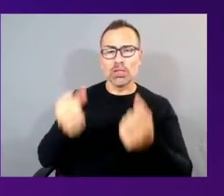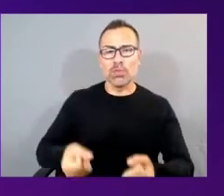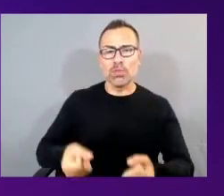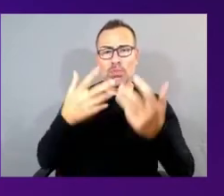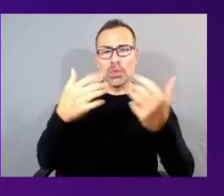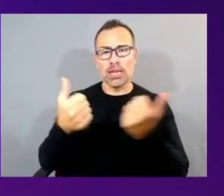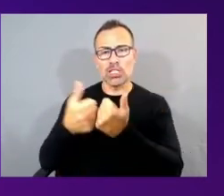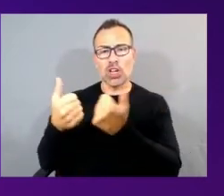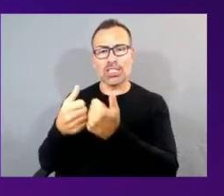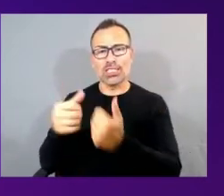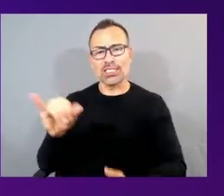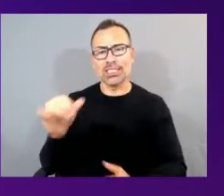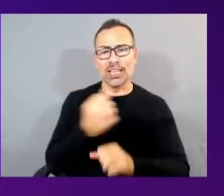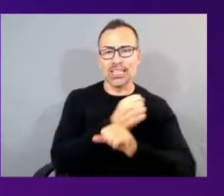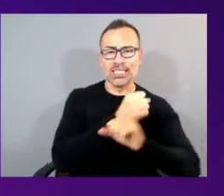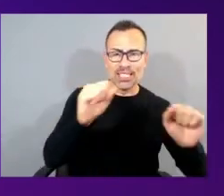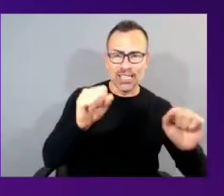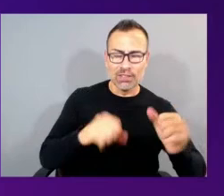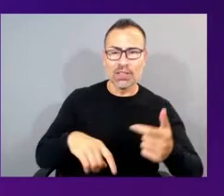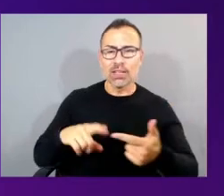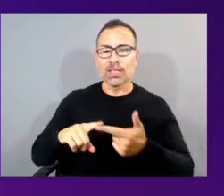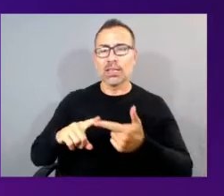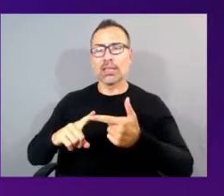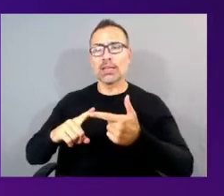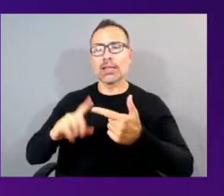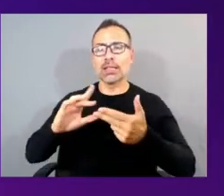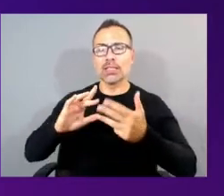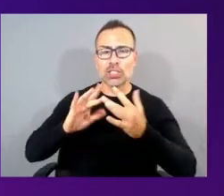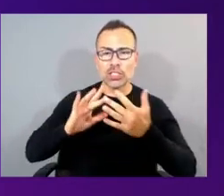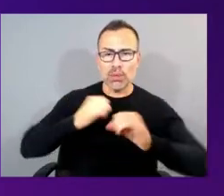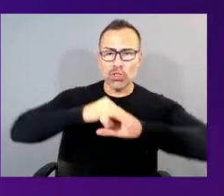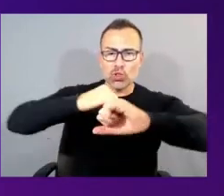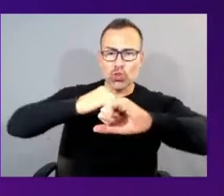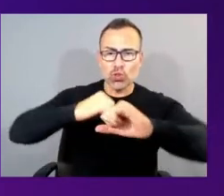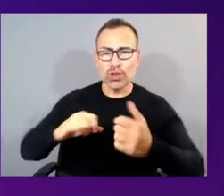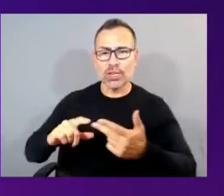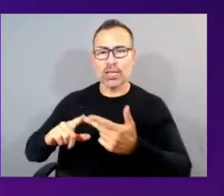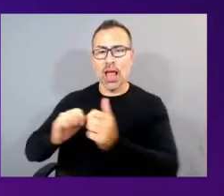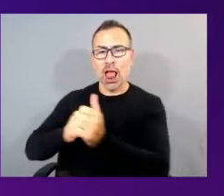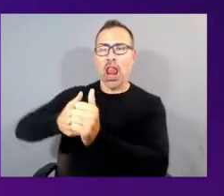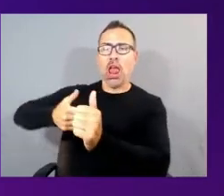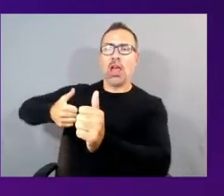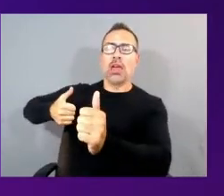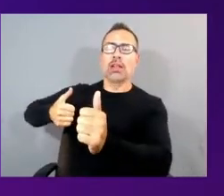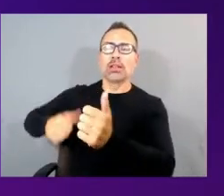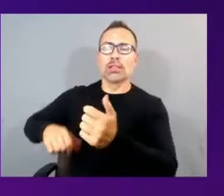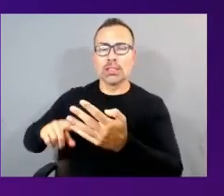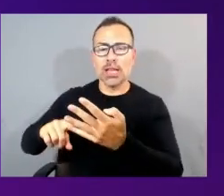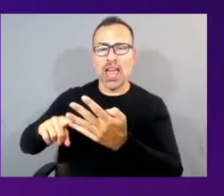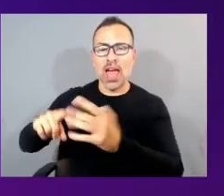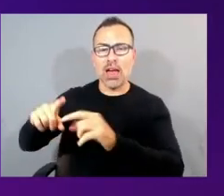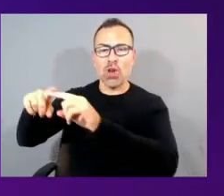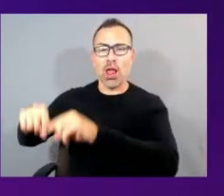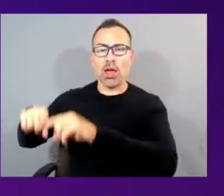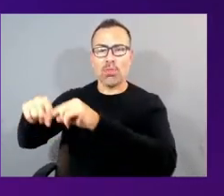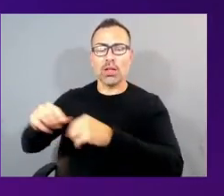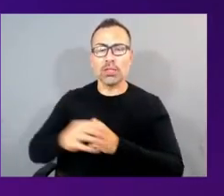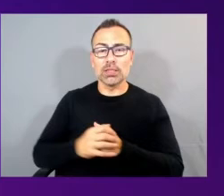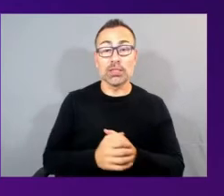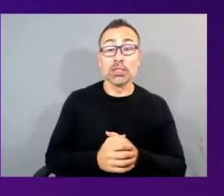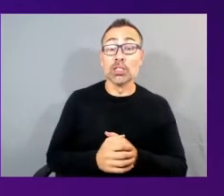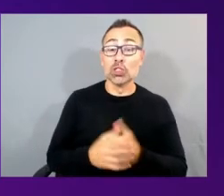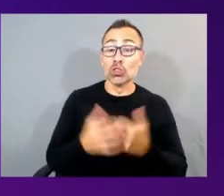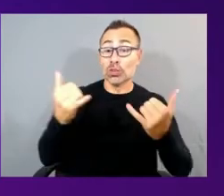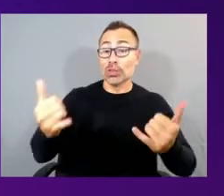safety, cybersecurity, latency, and unreliable internet links. So the digital production platform is built